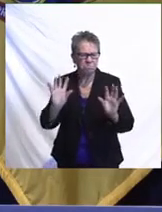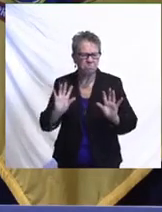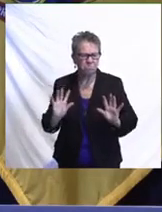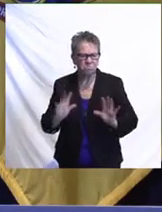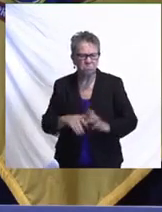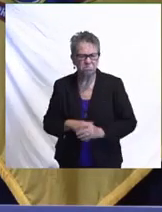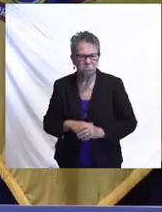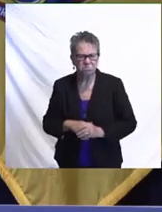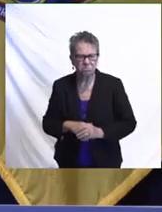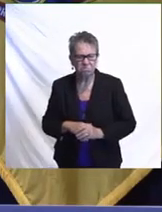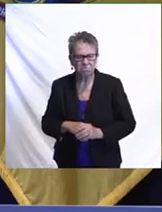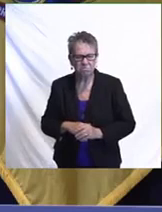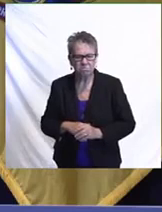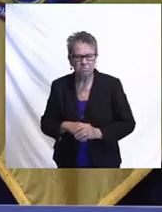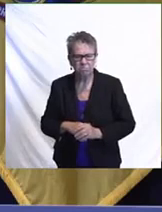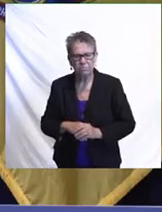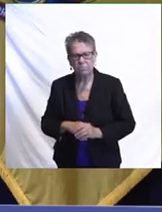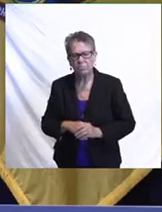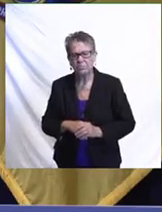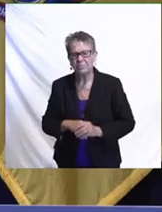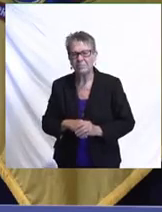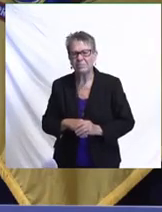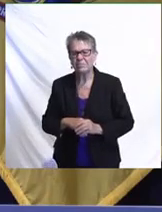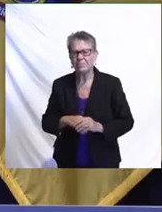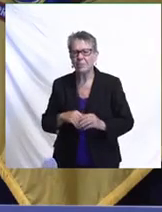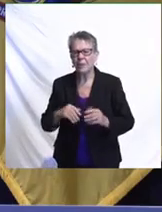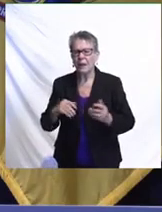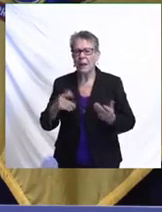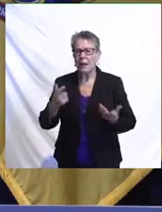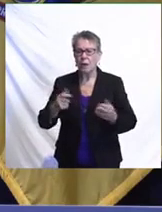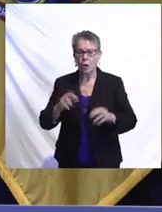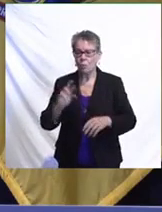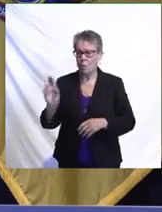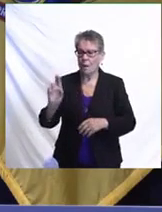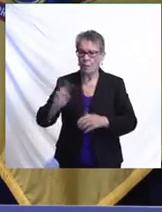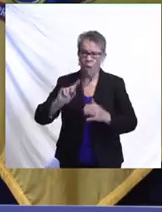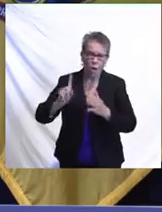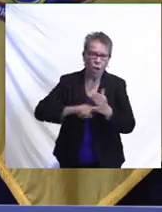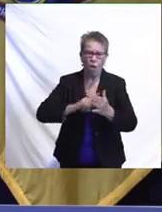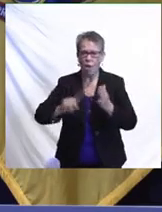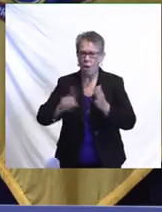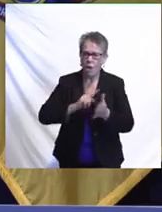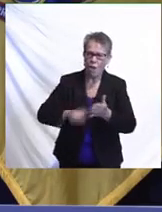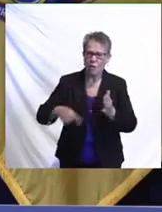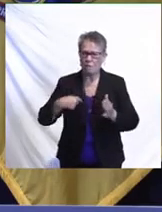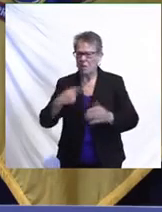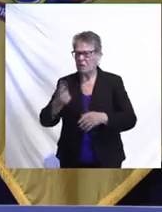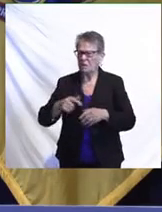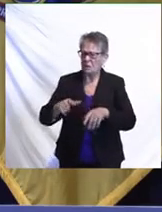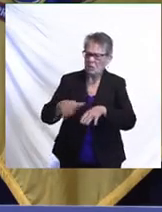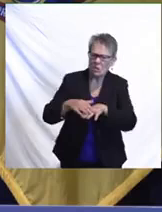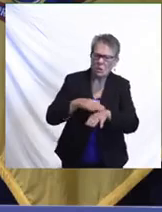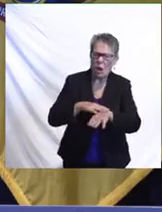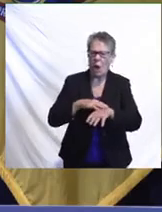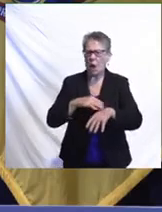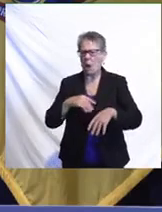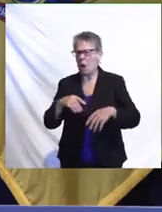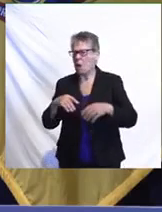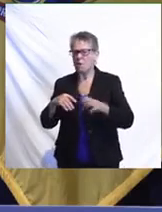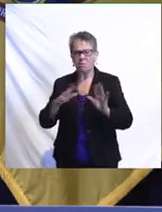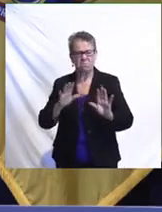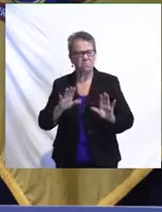with the criticism that it's either insufficient or it's too slow. As evidence of the past several